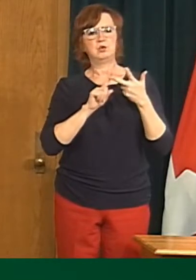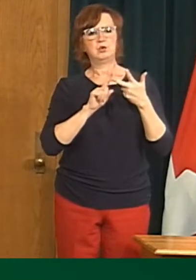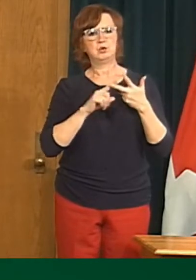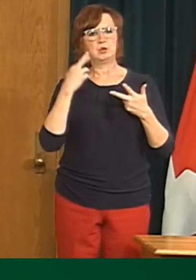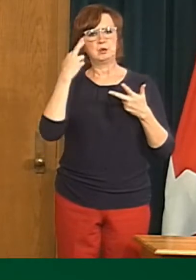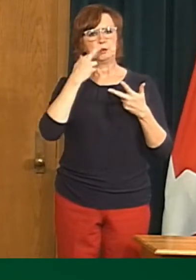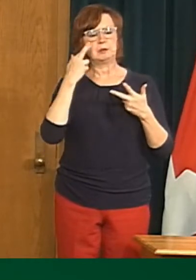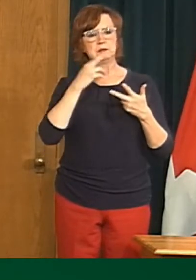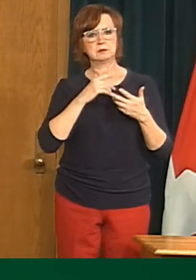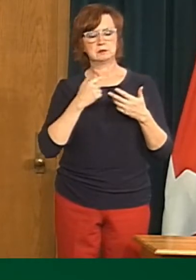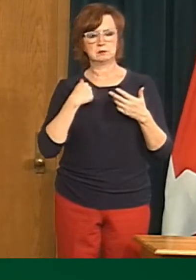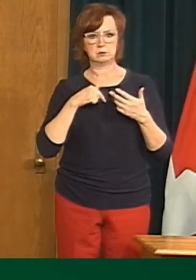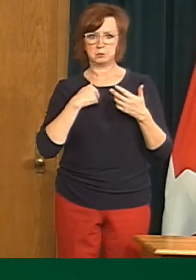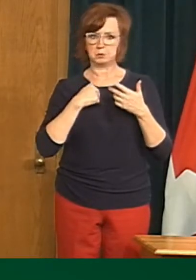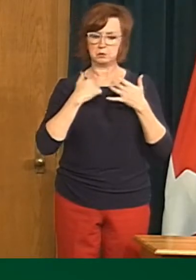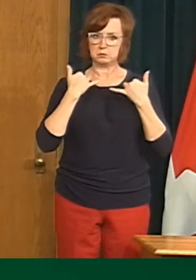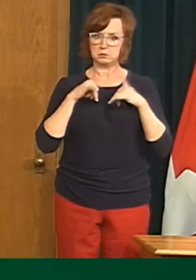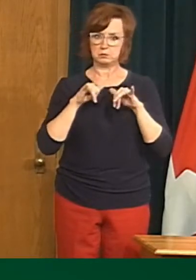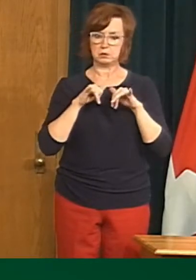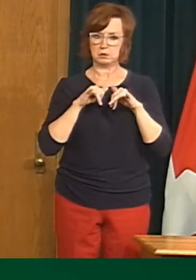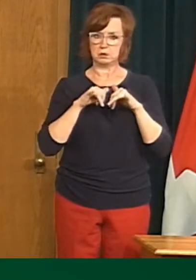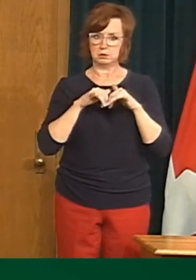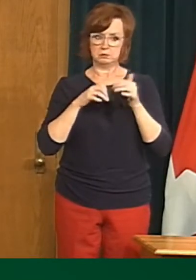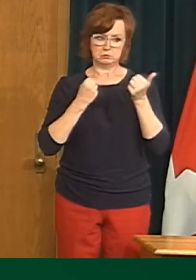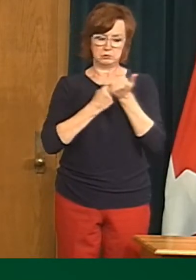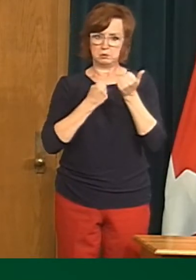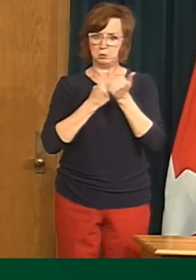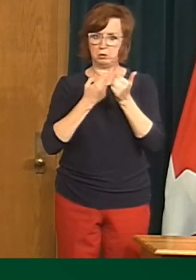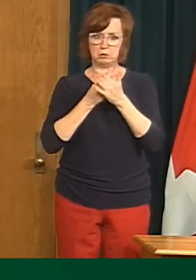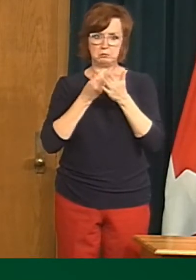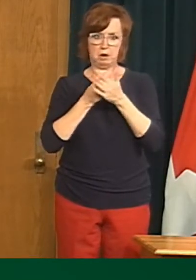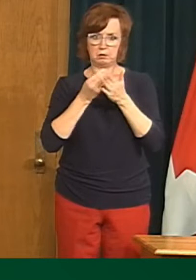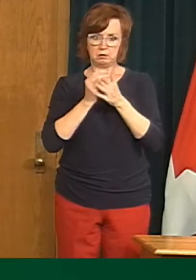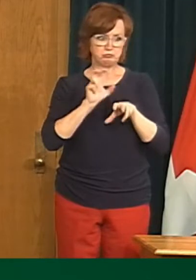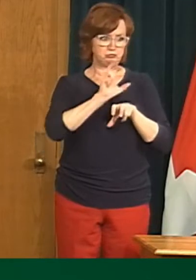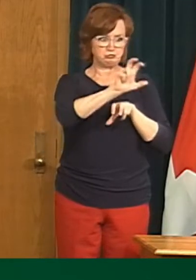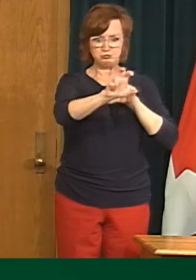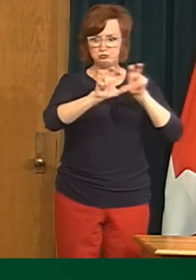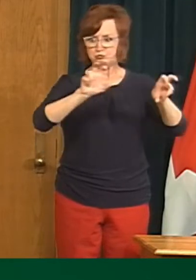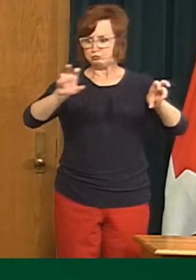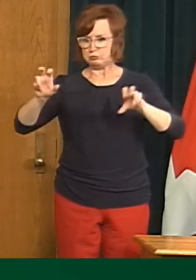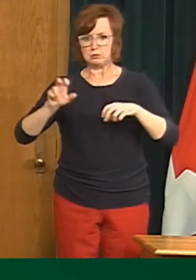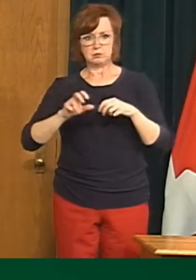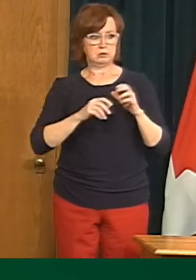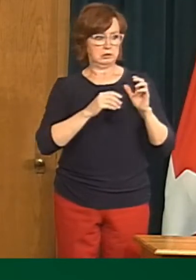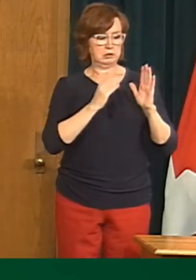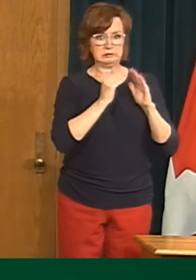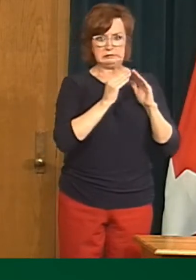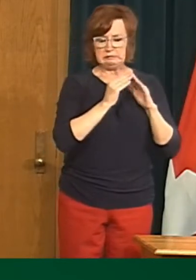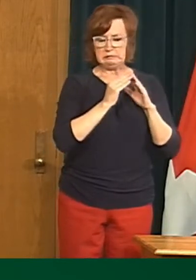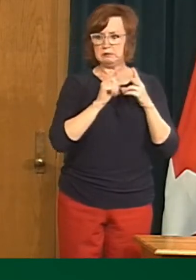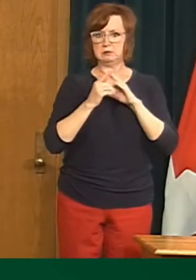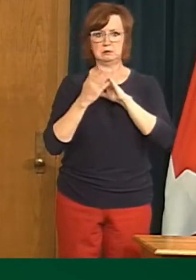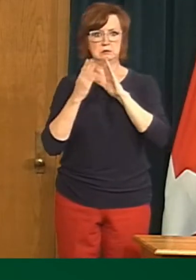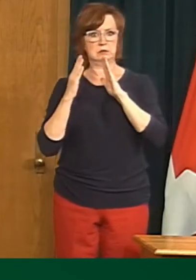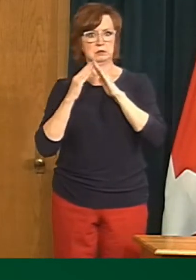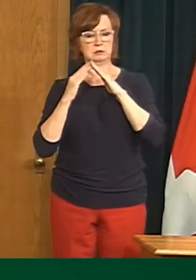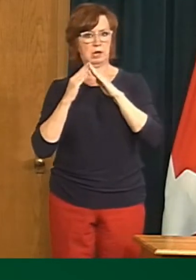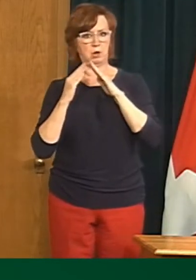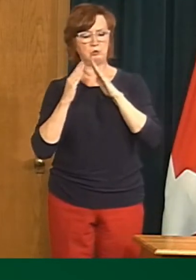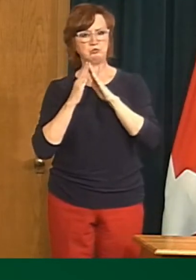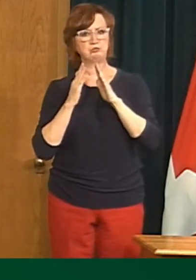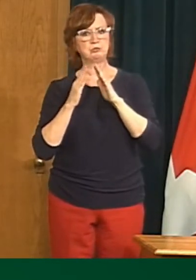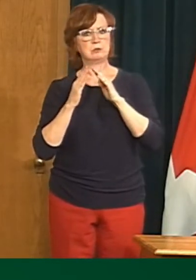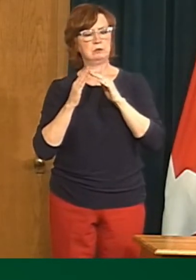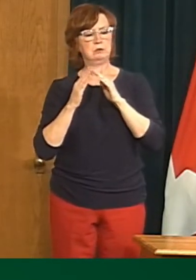and continue to invest in our long-term care homes, both in rural and urban settings, invest in the infrastructure, invest in the